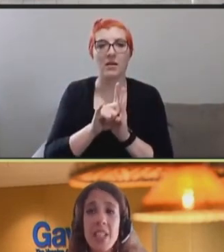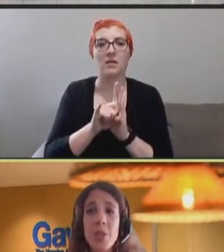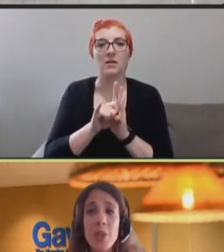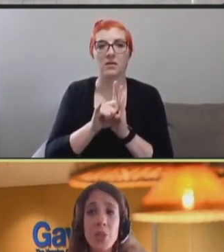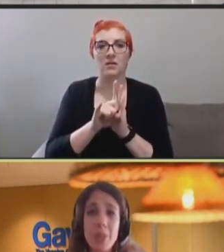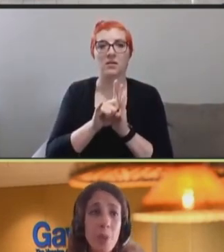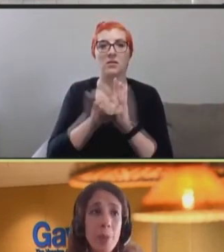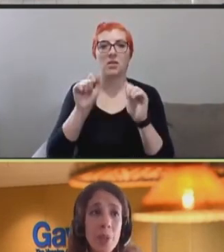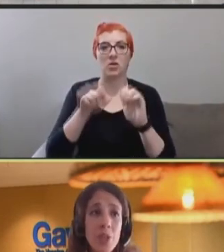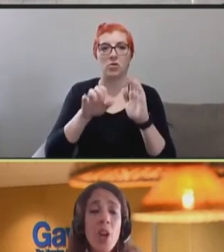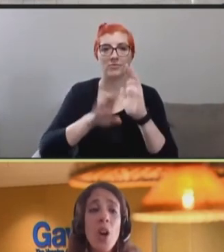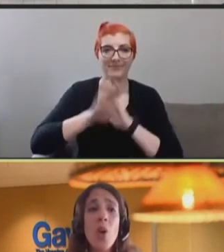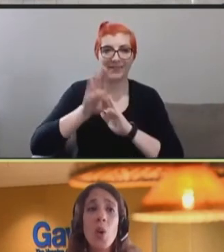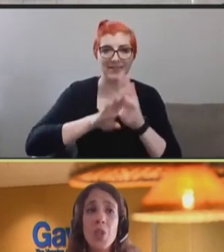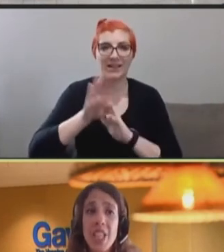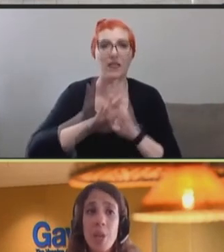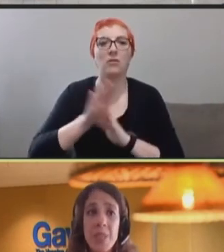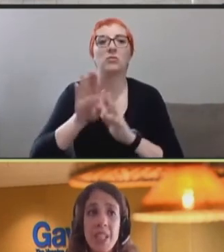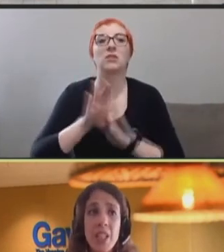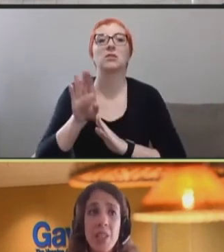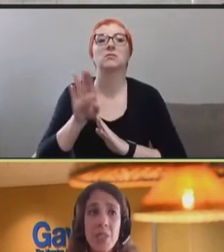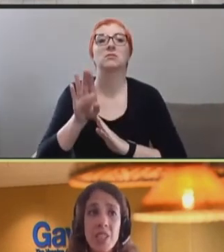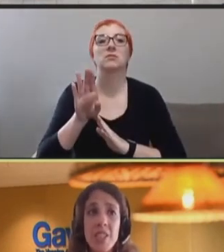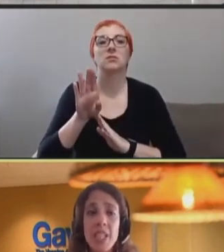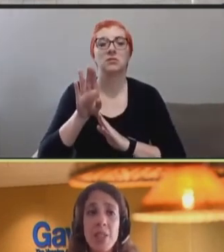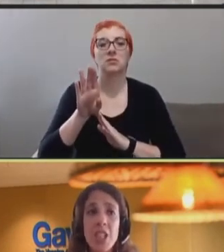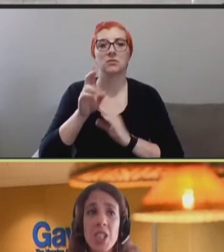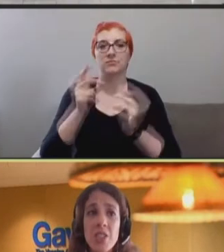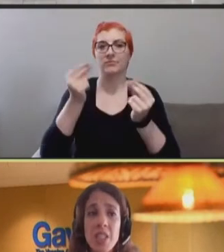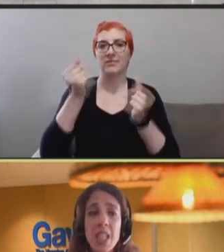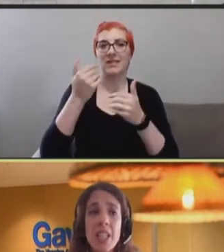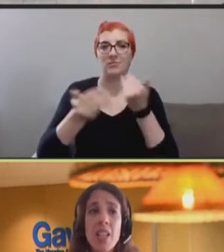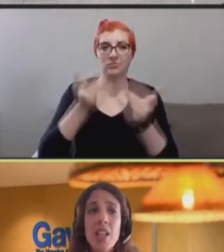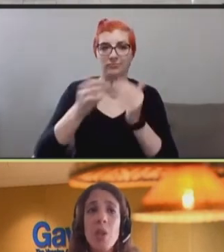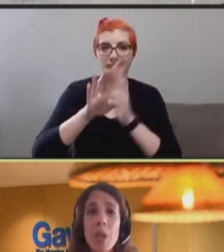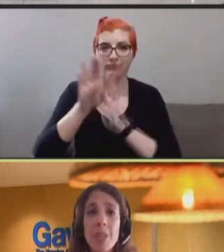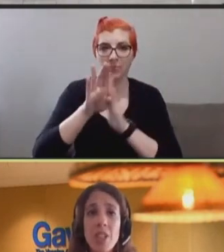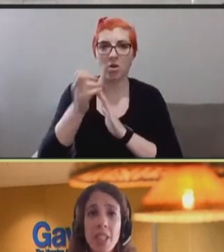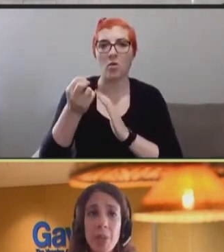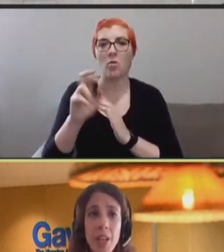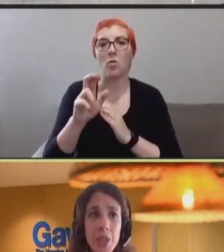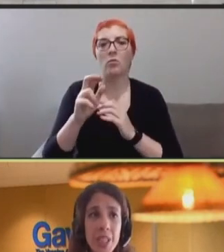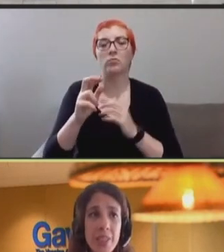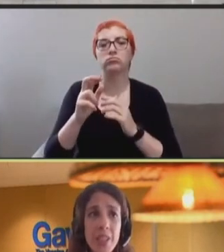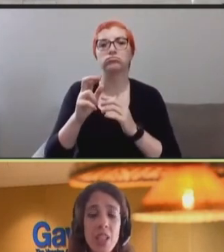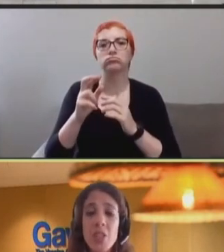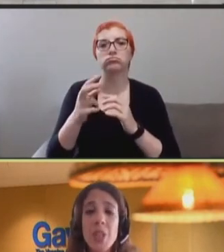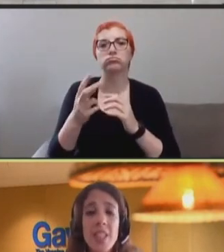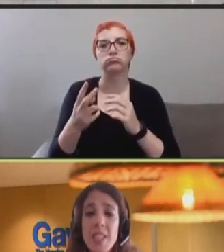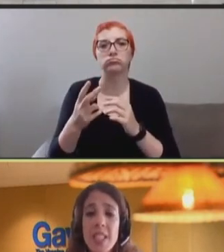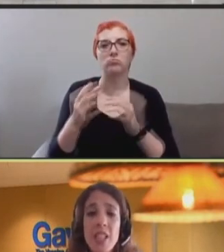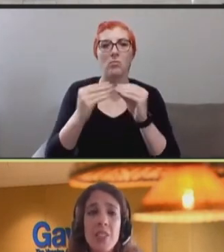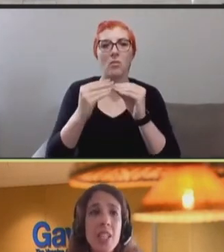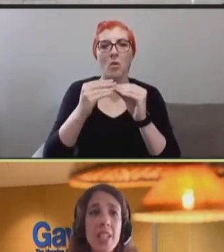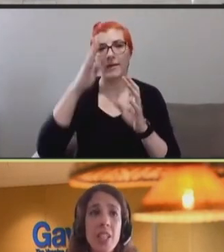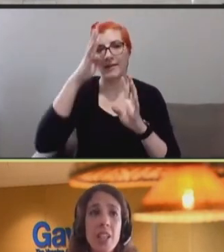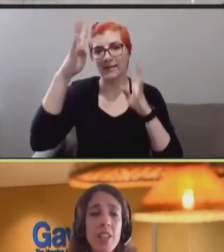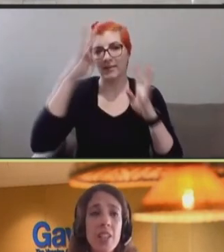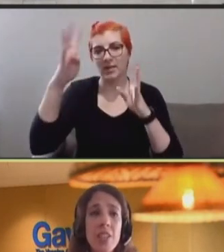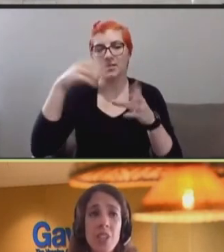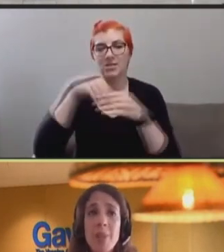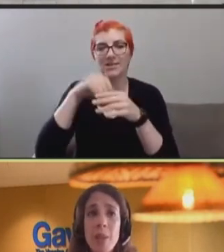accelerate either the development or the uptake of these innovations in low and middle income countries. So you can see on the